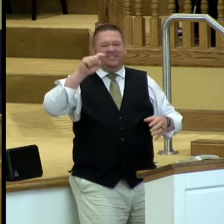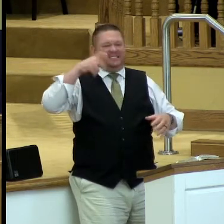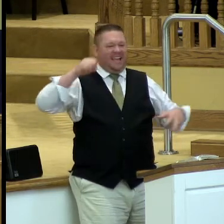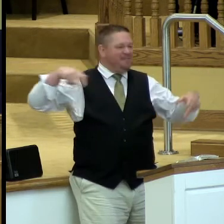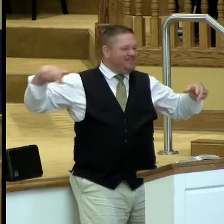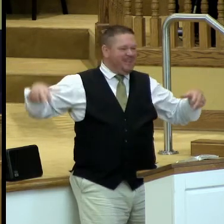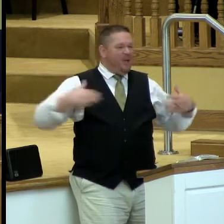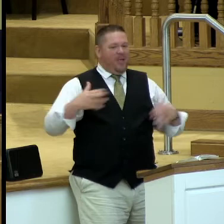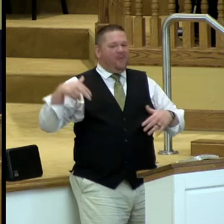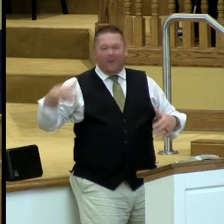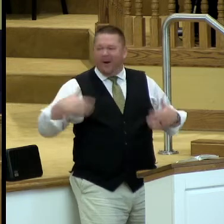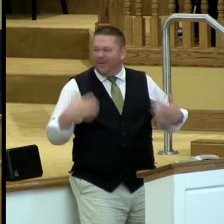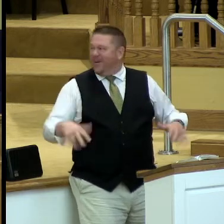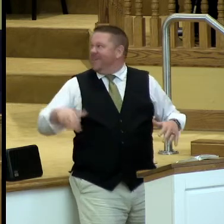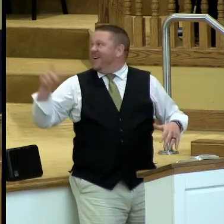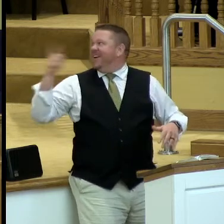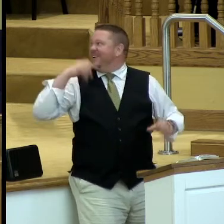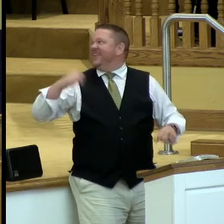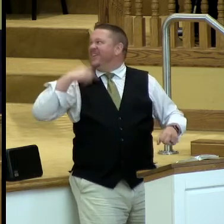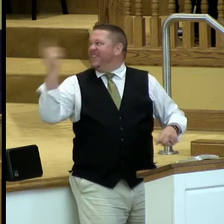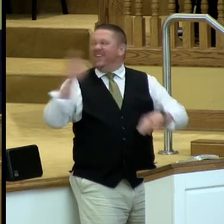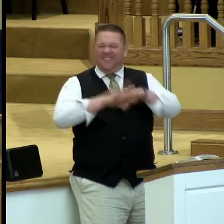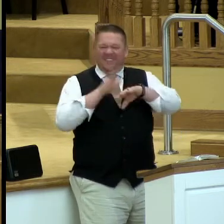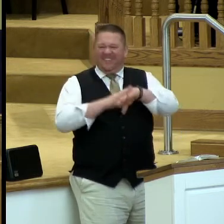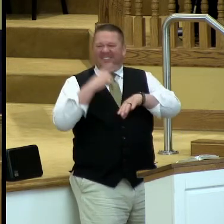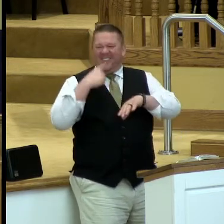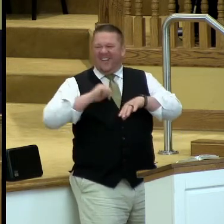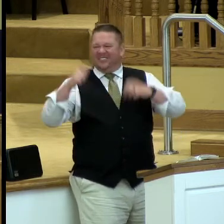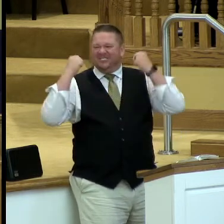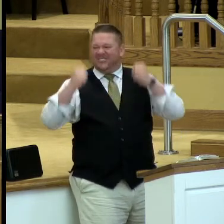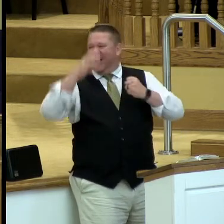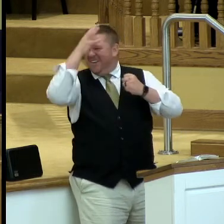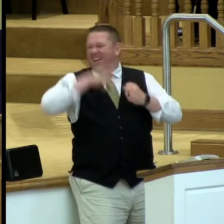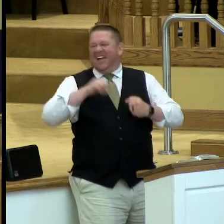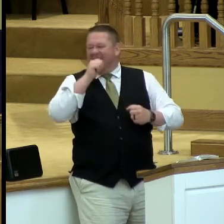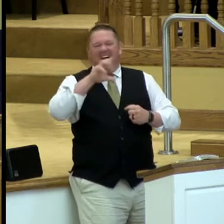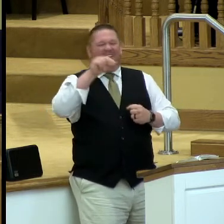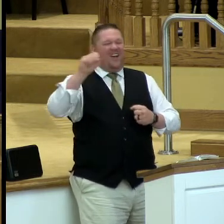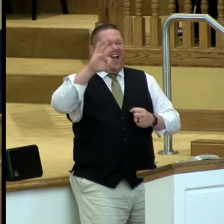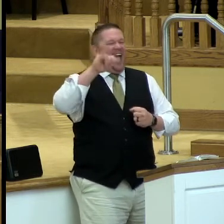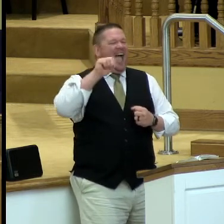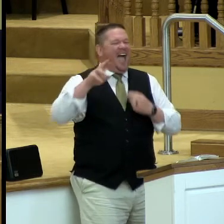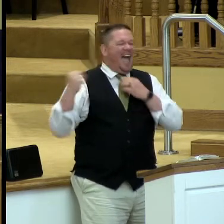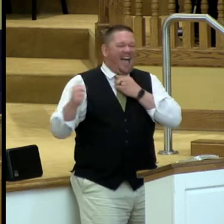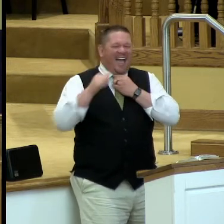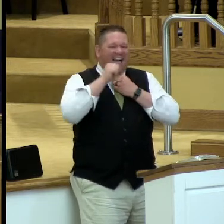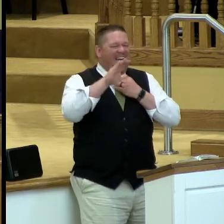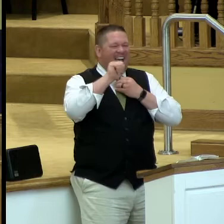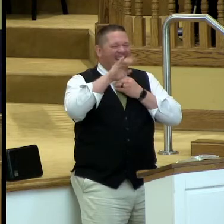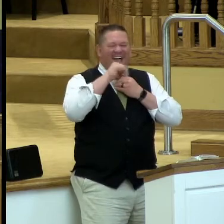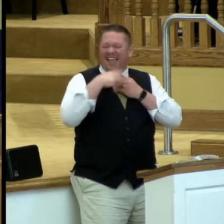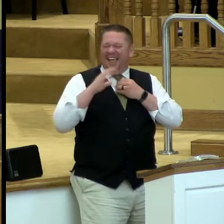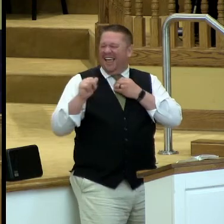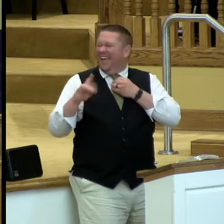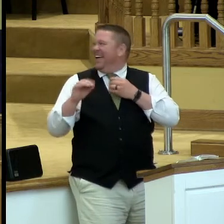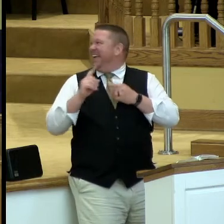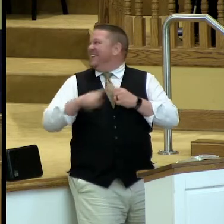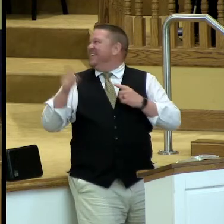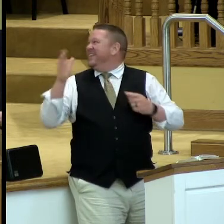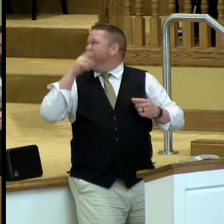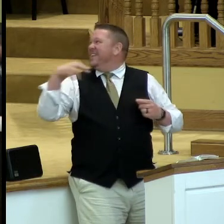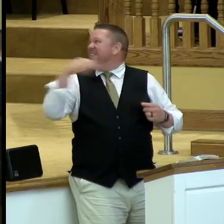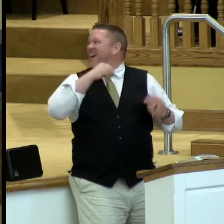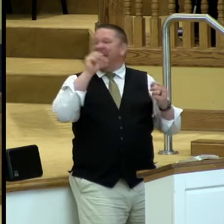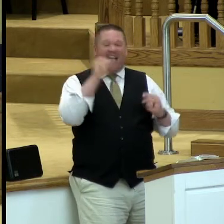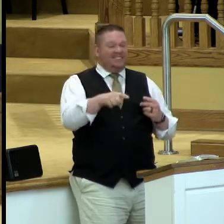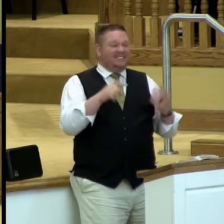812 steps. You could have told me that. I told you I was a strong man, not a CrossFitter. Amen. But I am going to